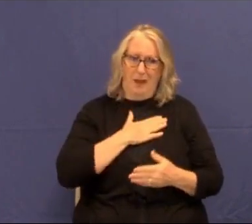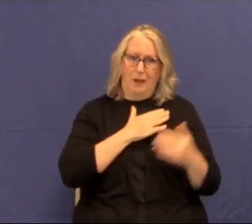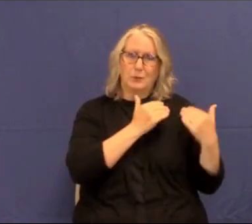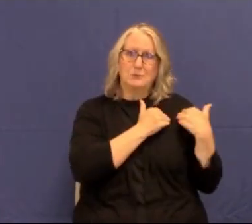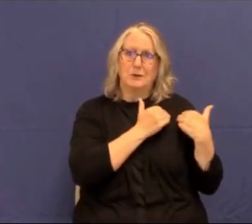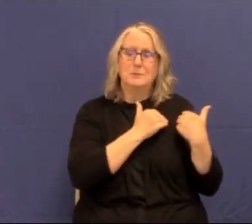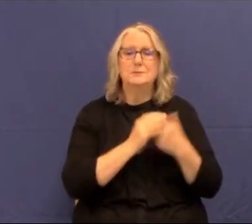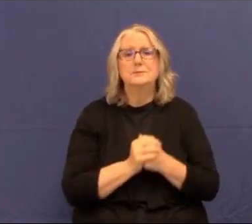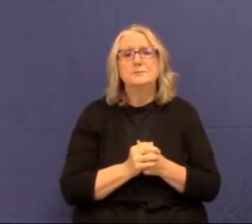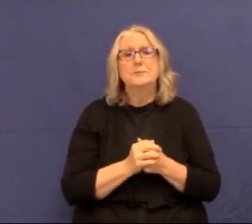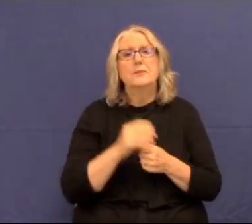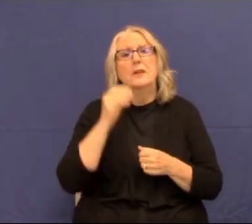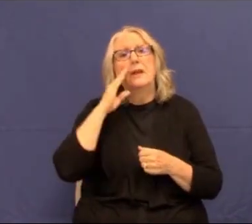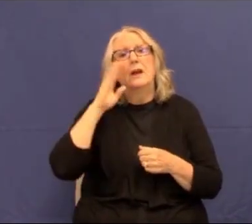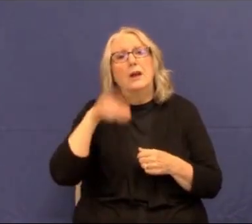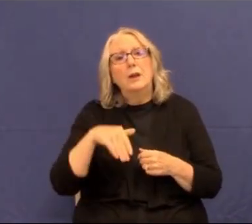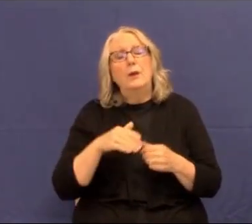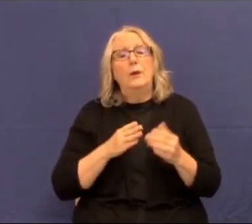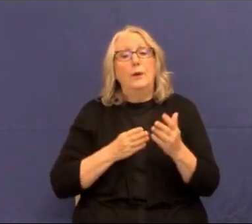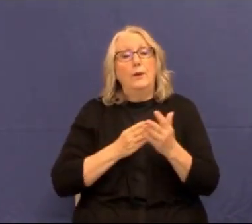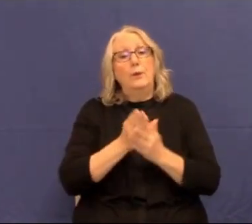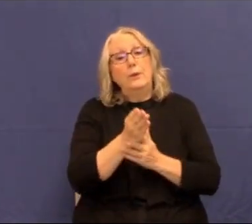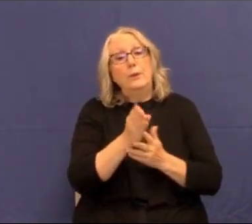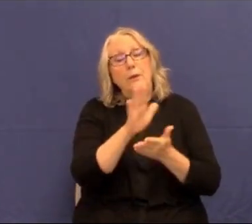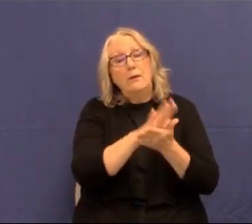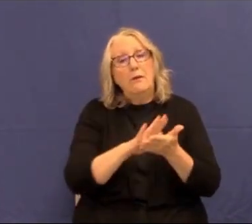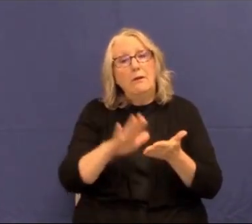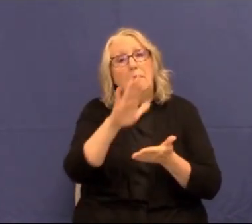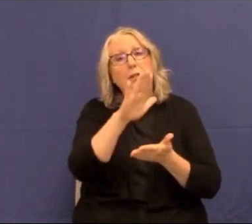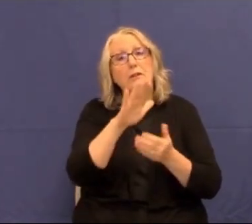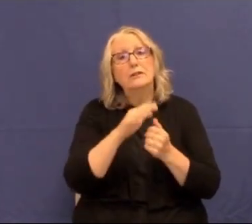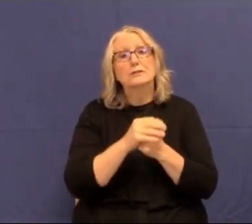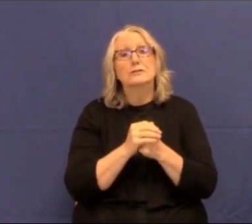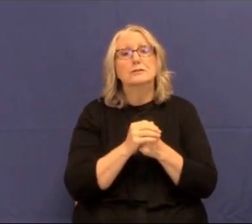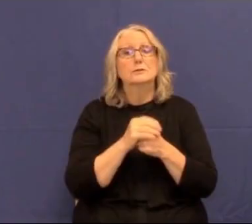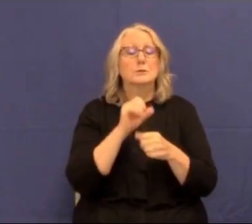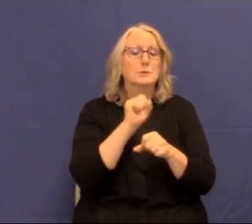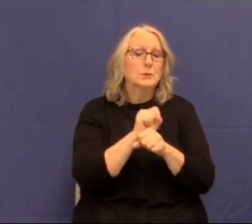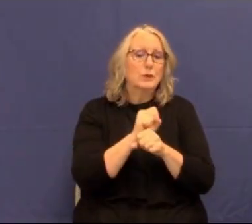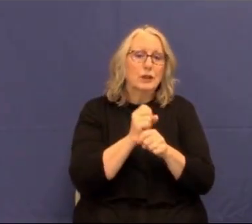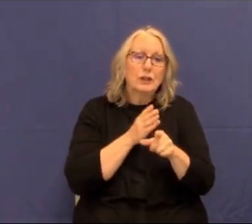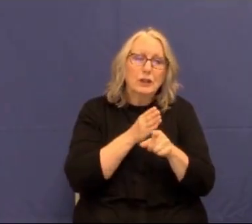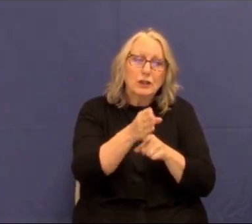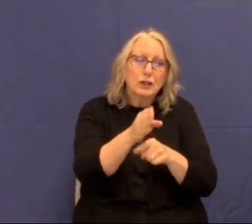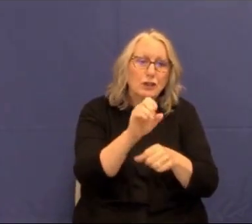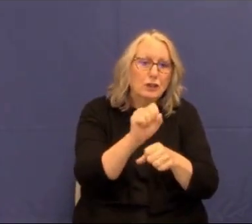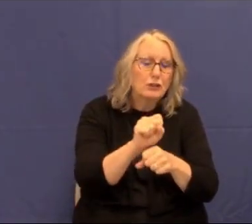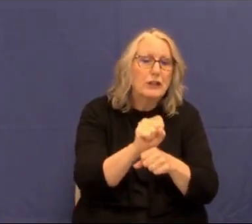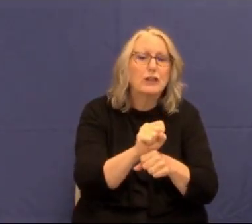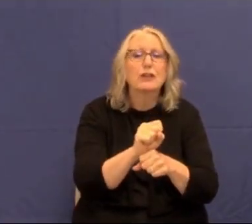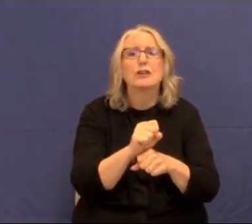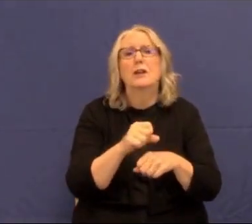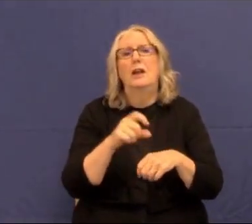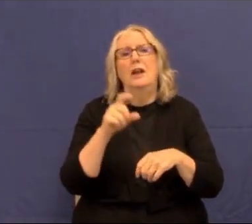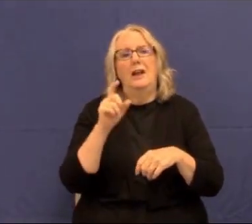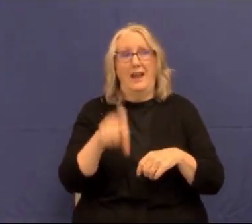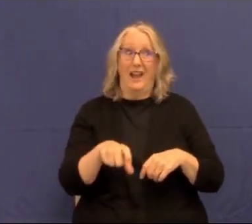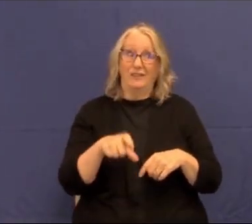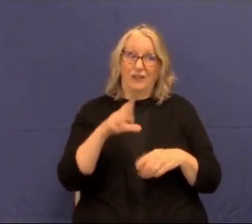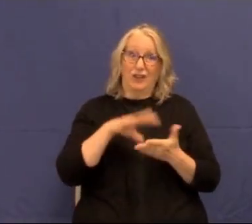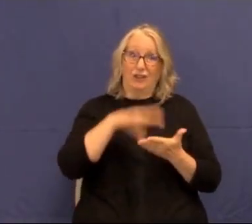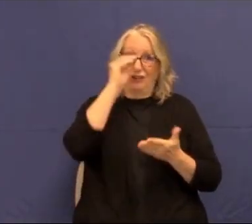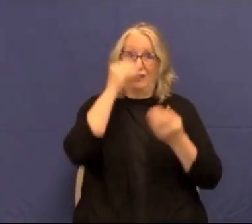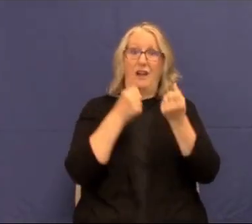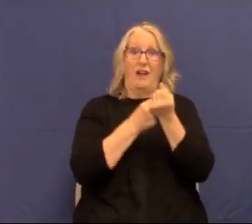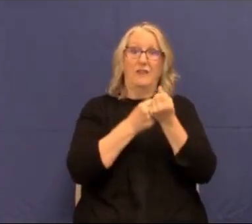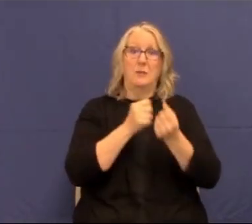college. I knew that, like, going through college, I was, going to work in a career where I was going